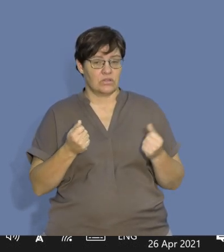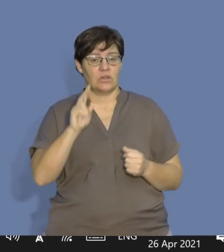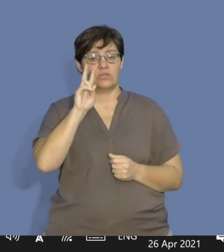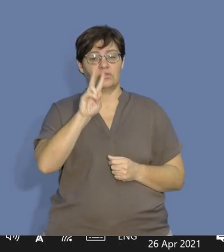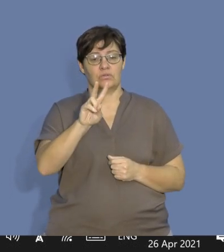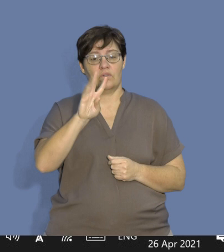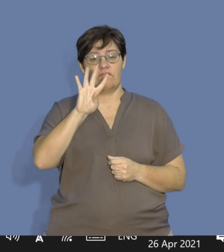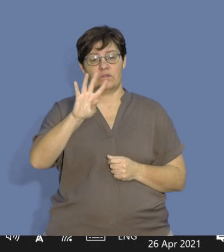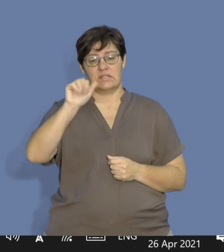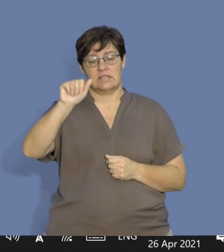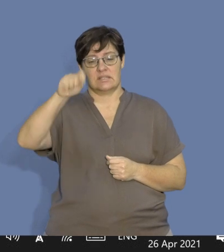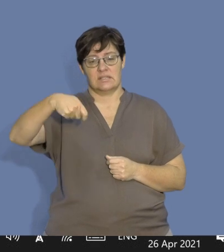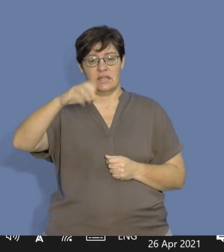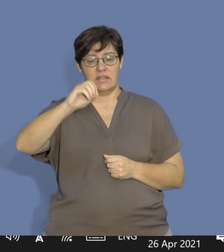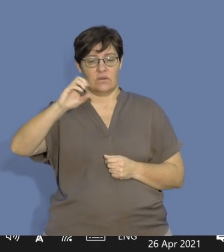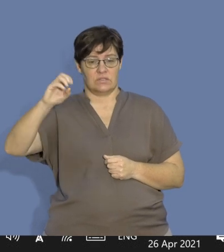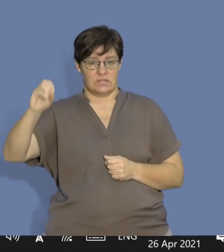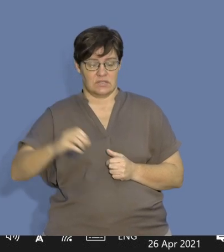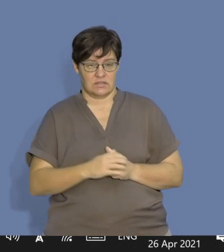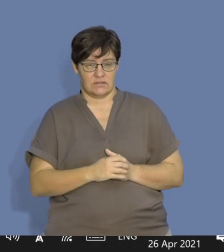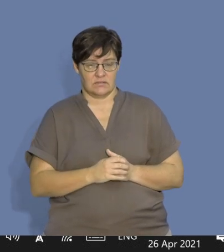4,500 to give us an amount of